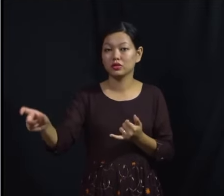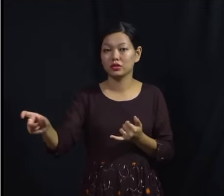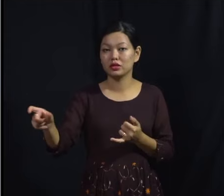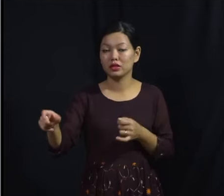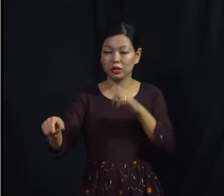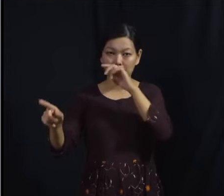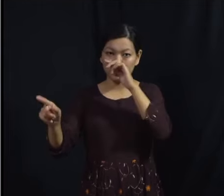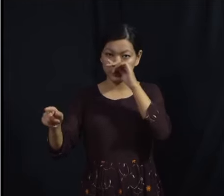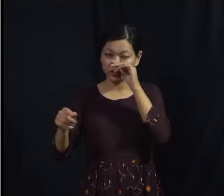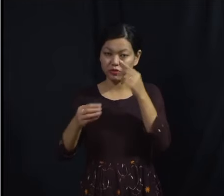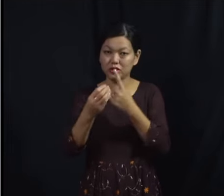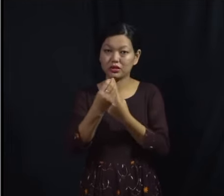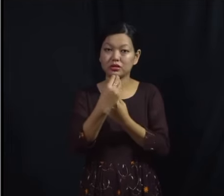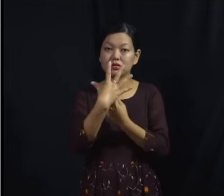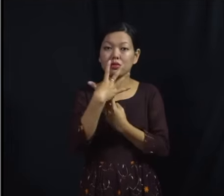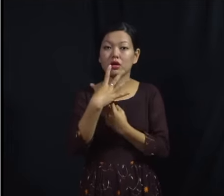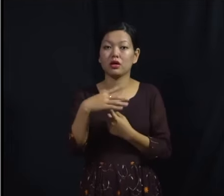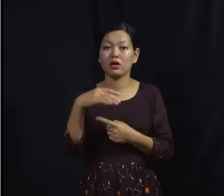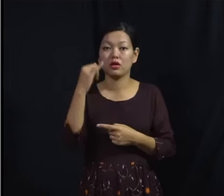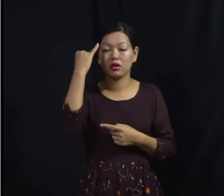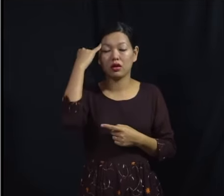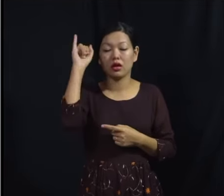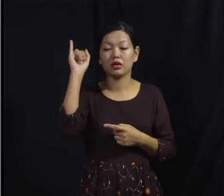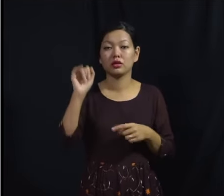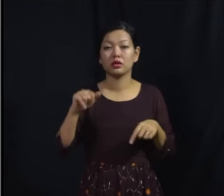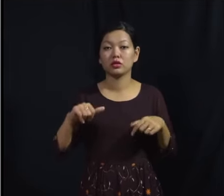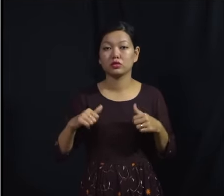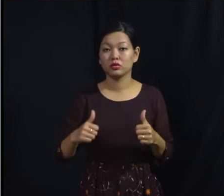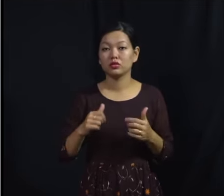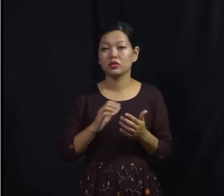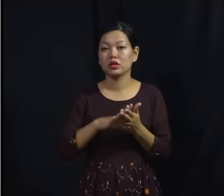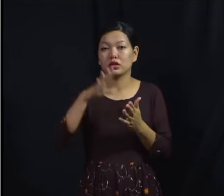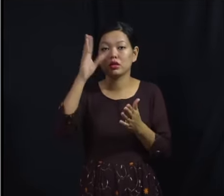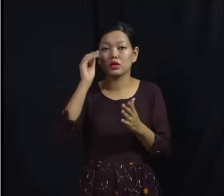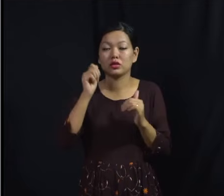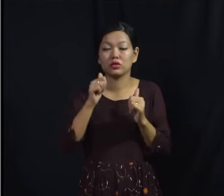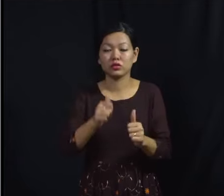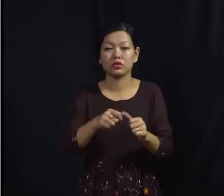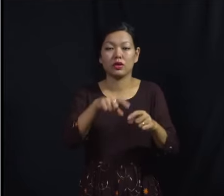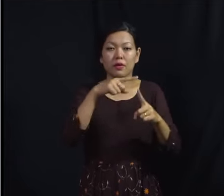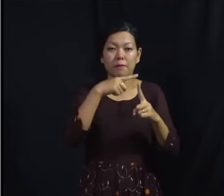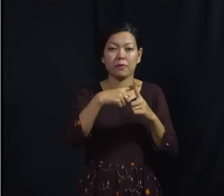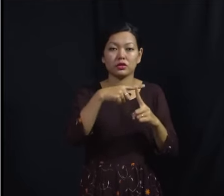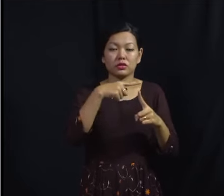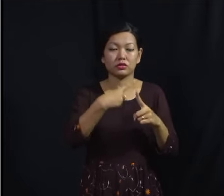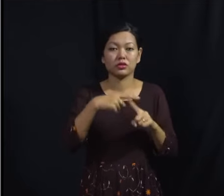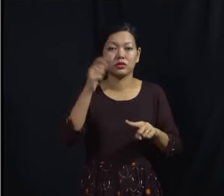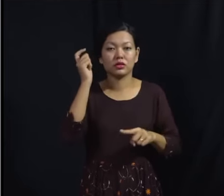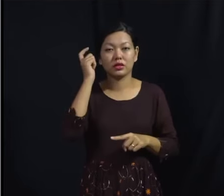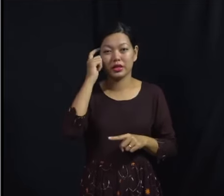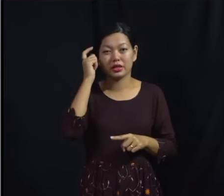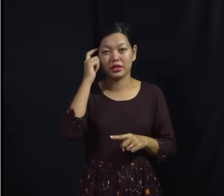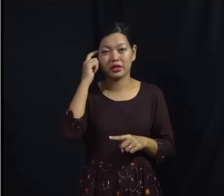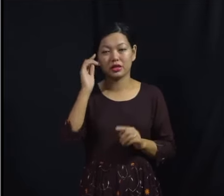Naysayers are those people, the negative-minded people who say that you cannot do it, you know you have this as a stumbling